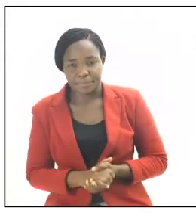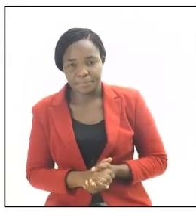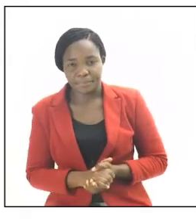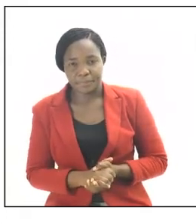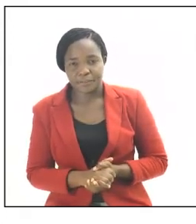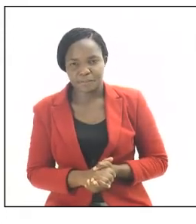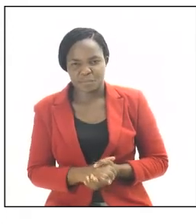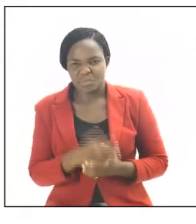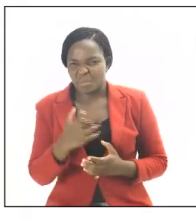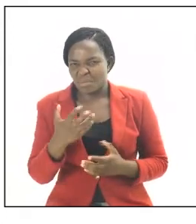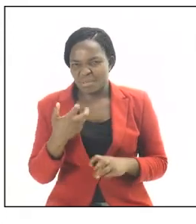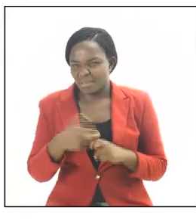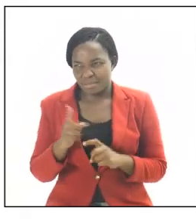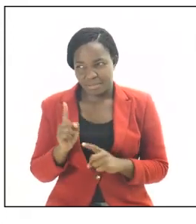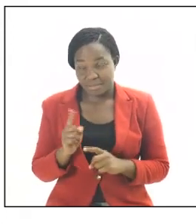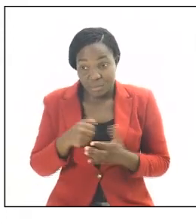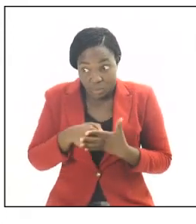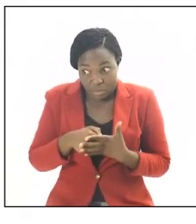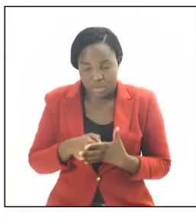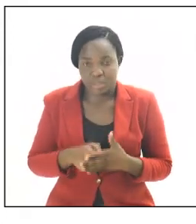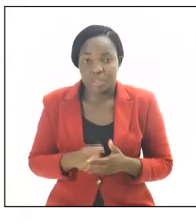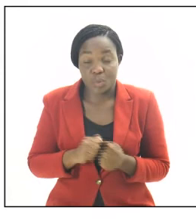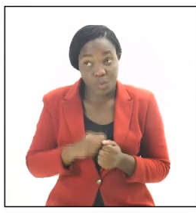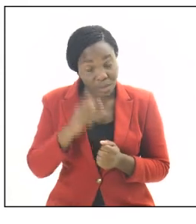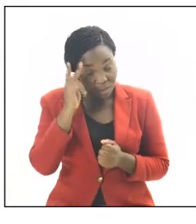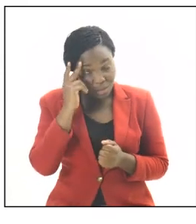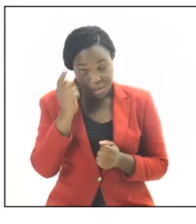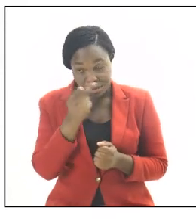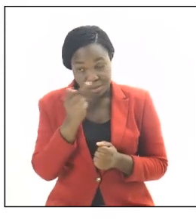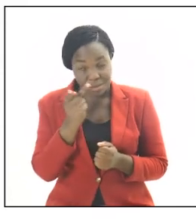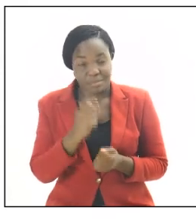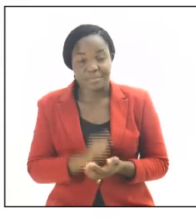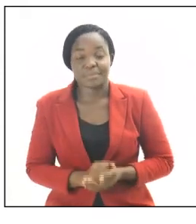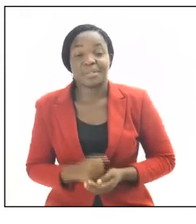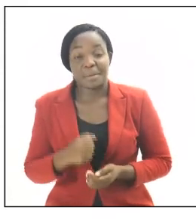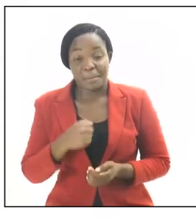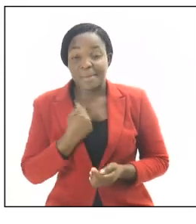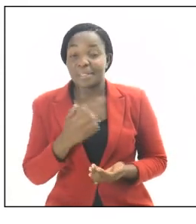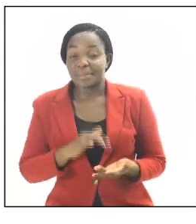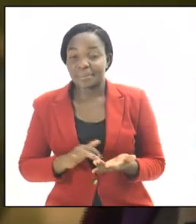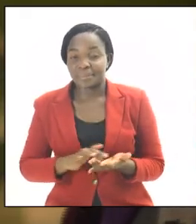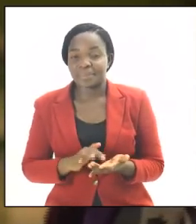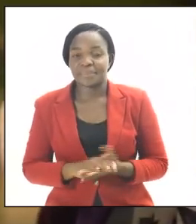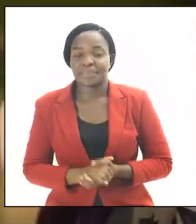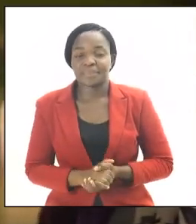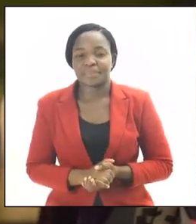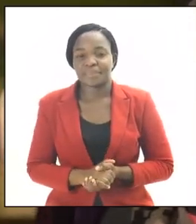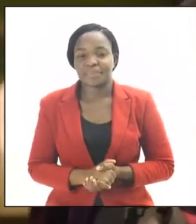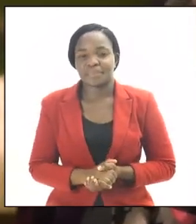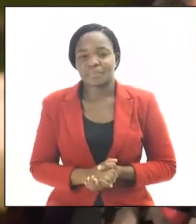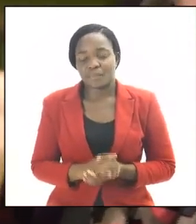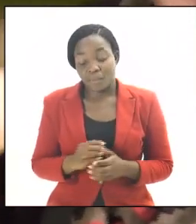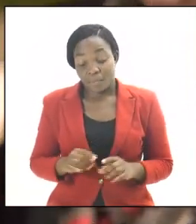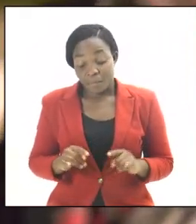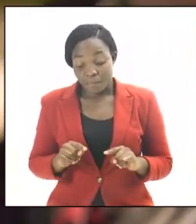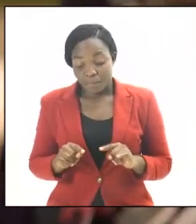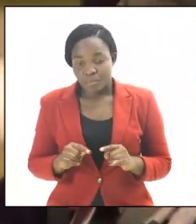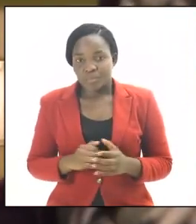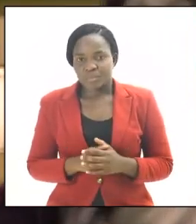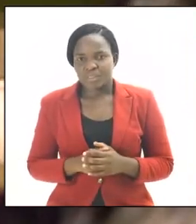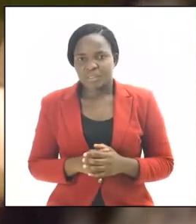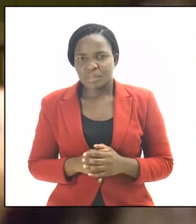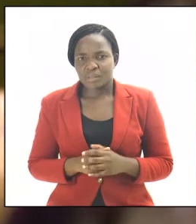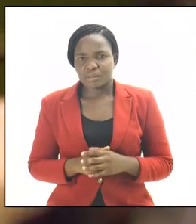it's not really difficult with your logic and my calculations. That one is not